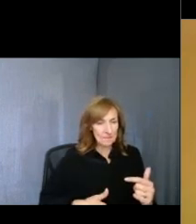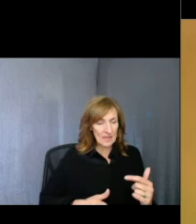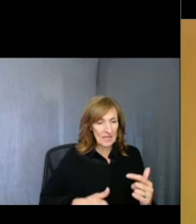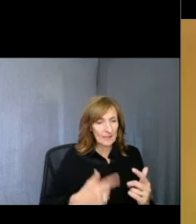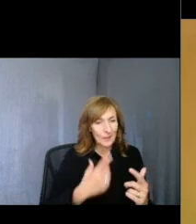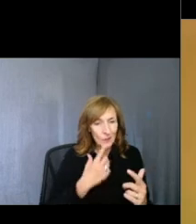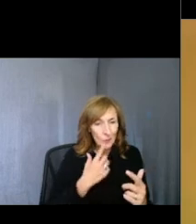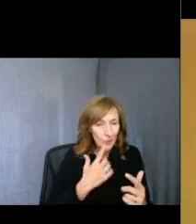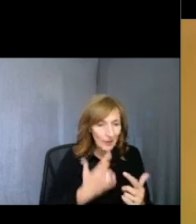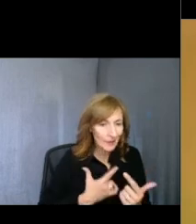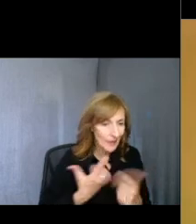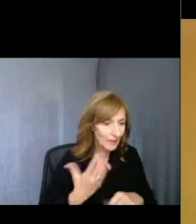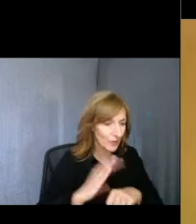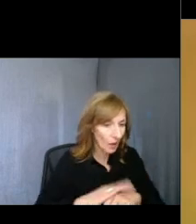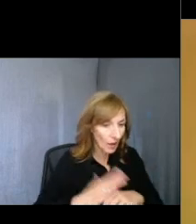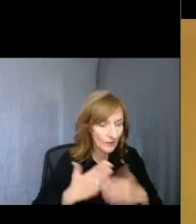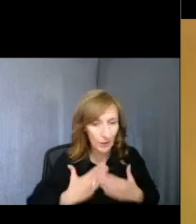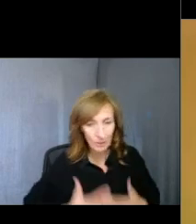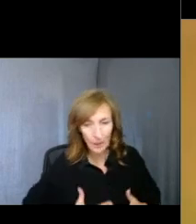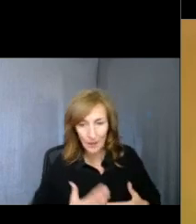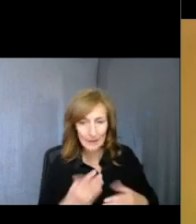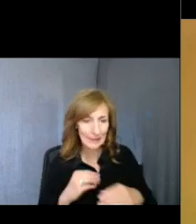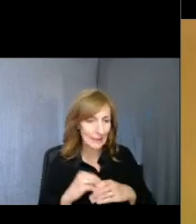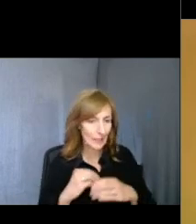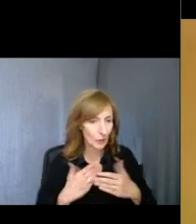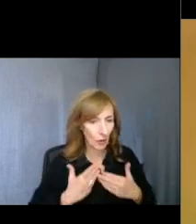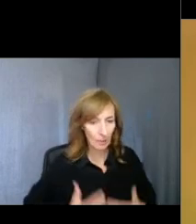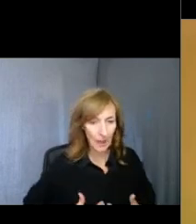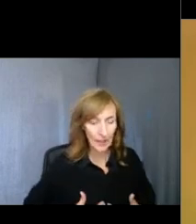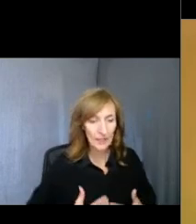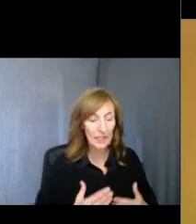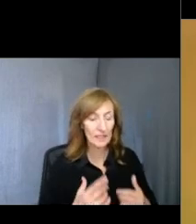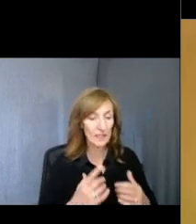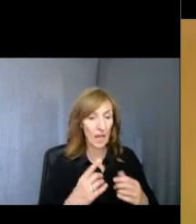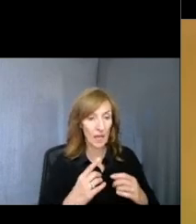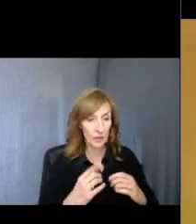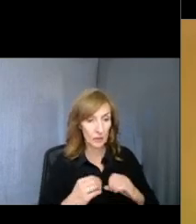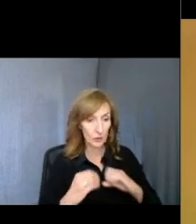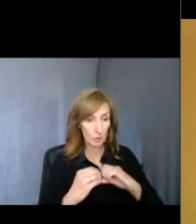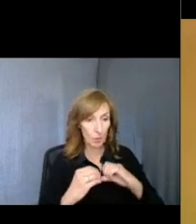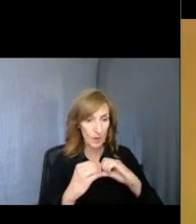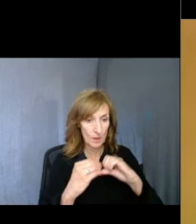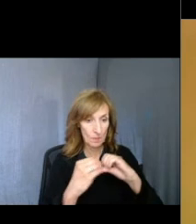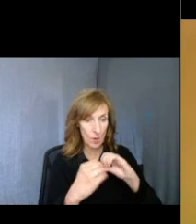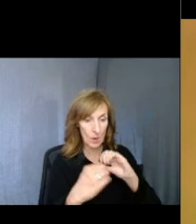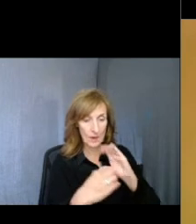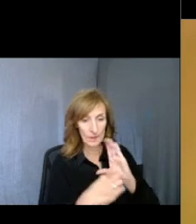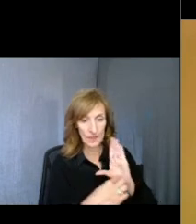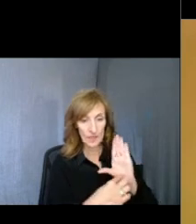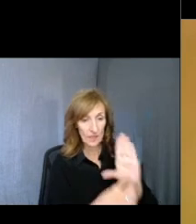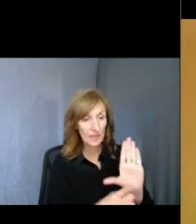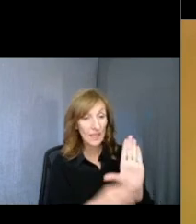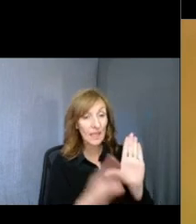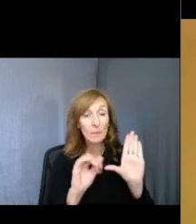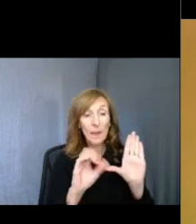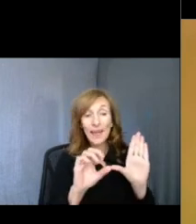there is growing evidence that skewing by acid blocking in the stomach, you're